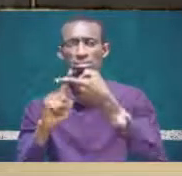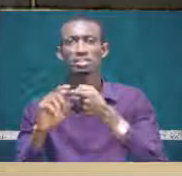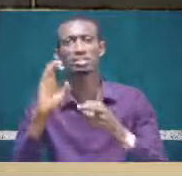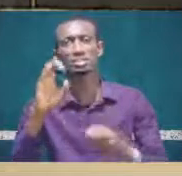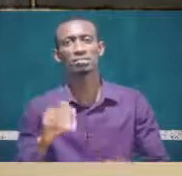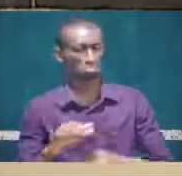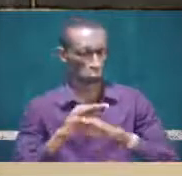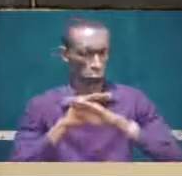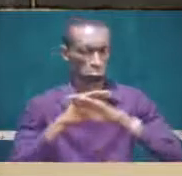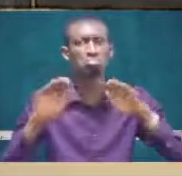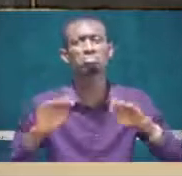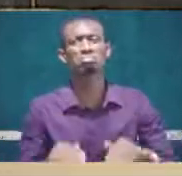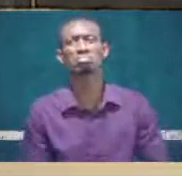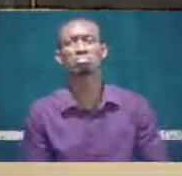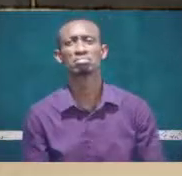And I'm done.